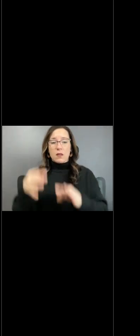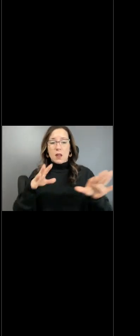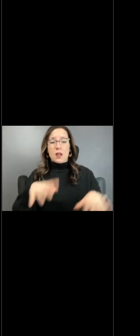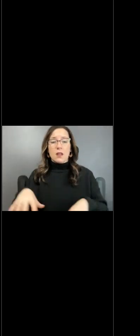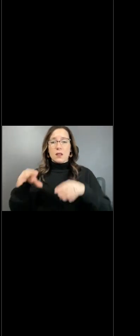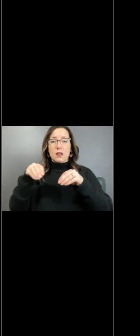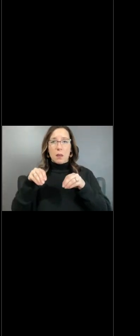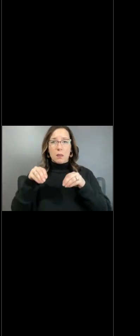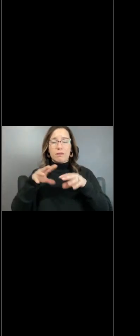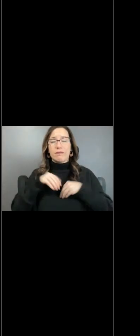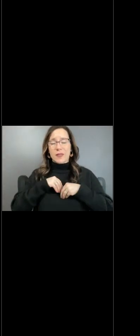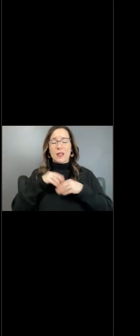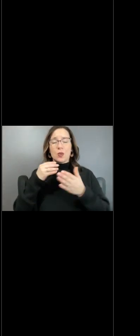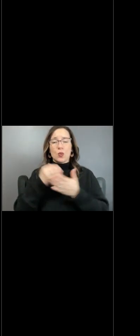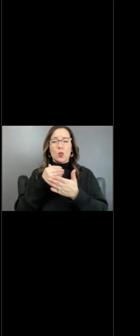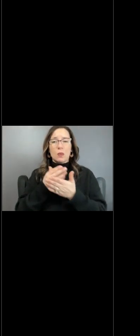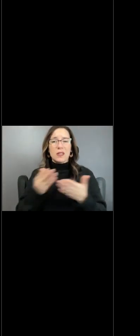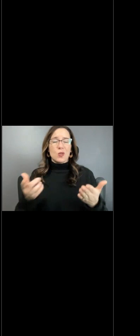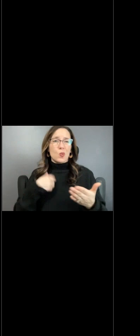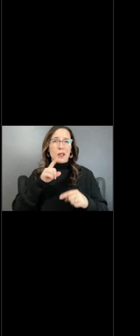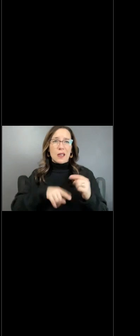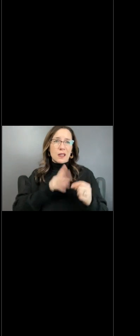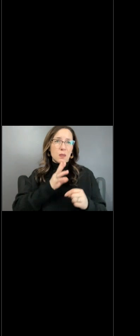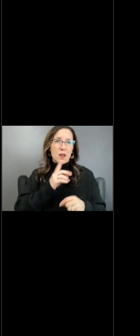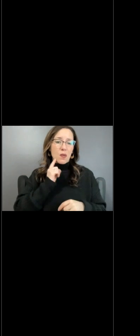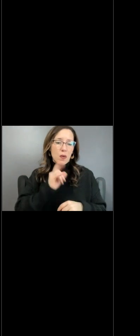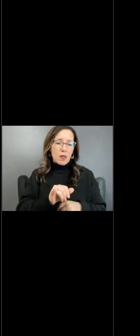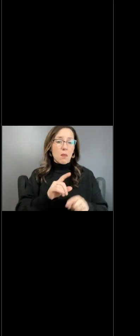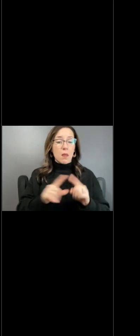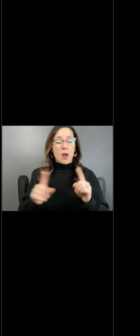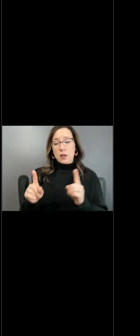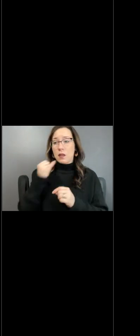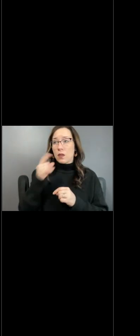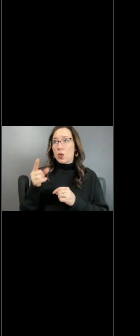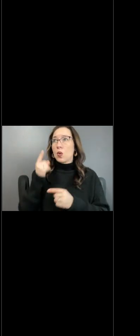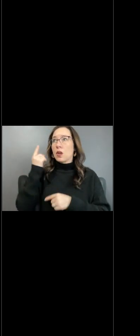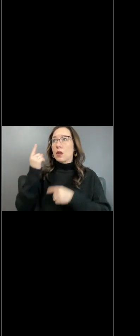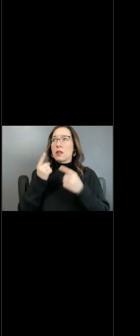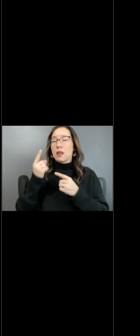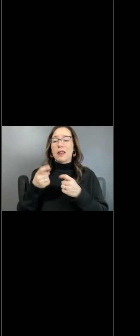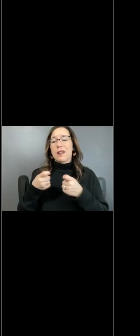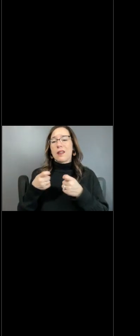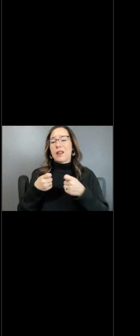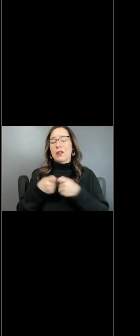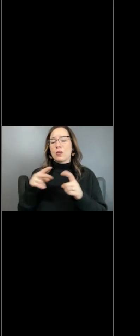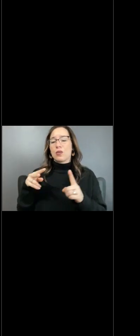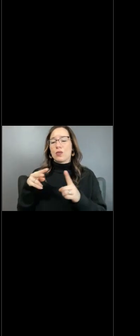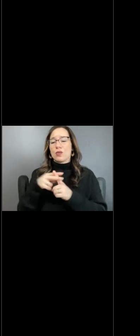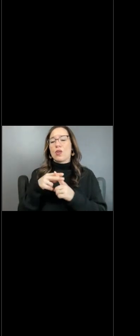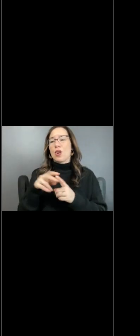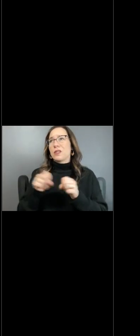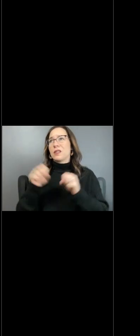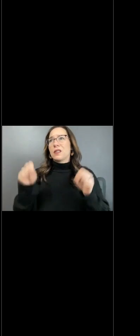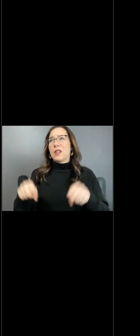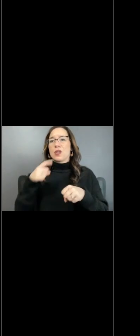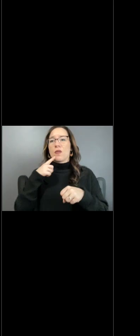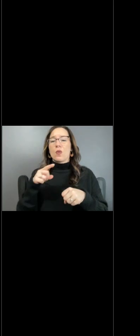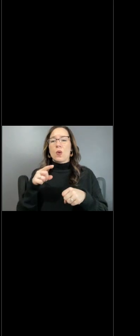we cannot speak on this. However, if you are considering electrical charge stations for